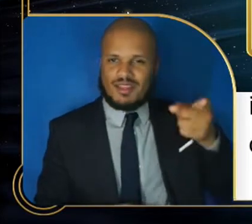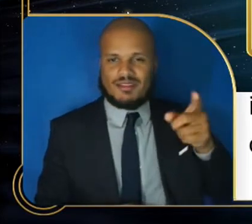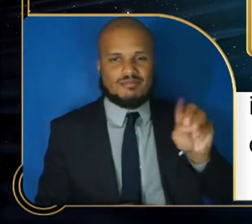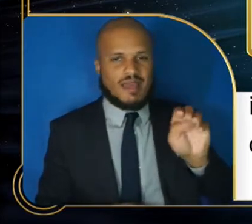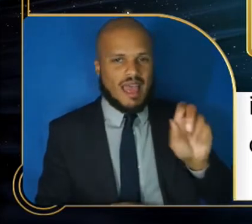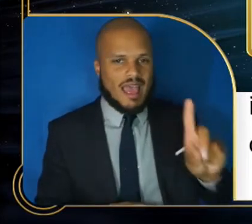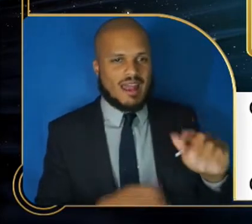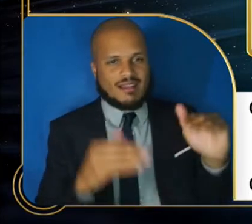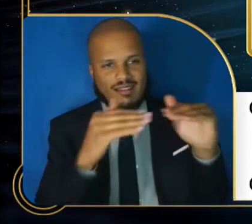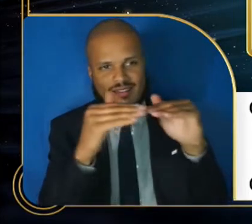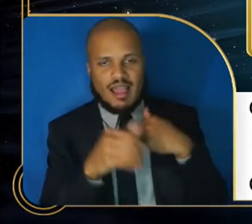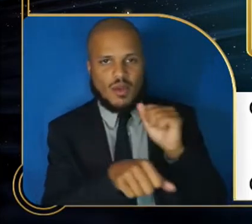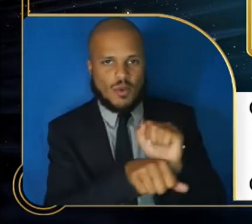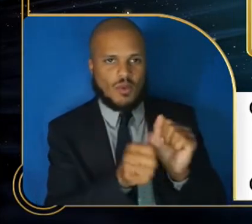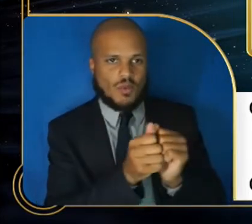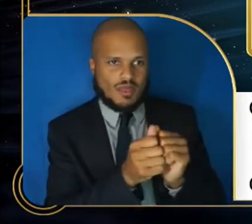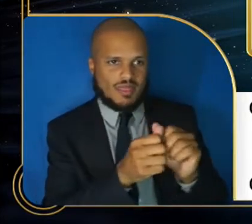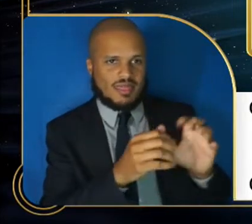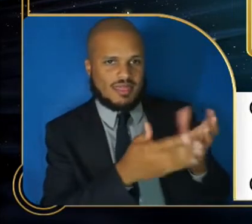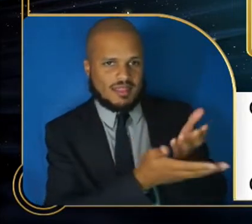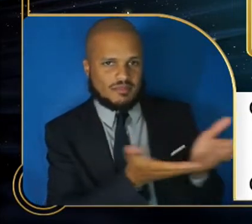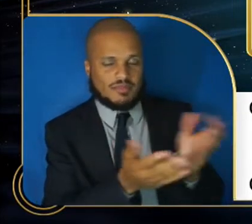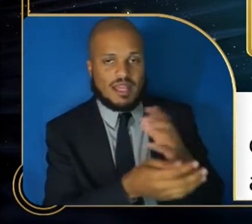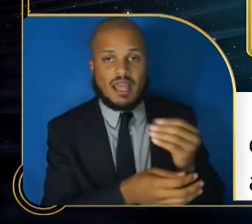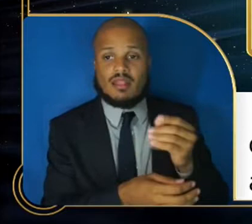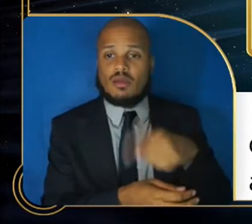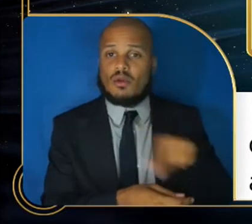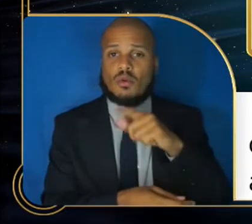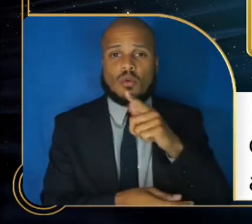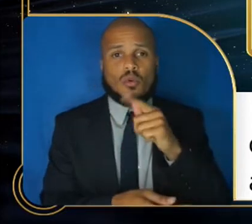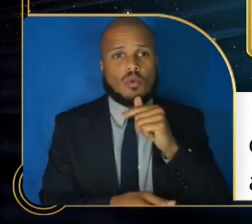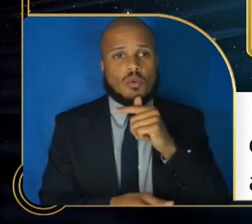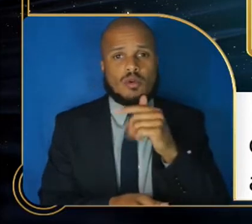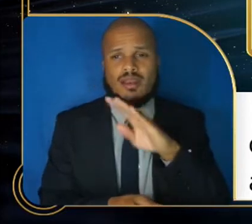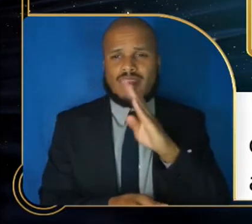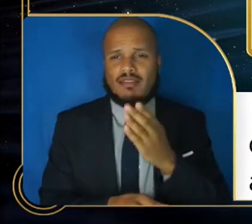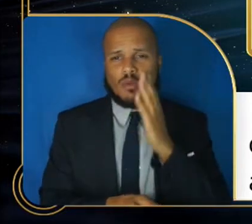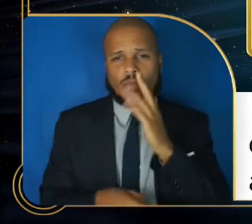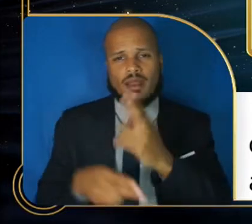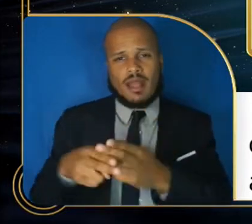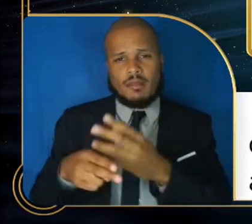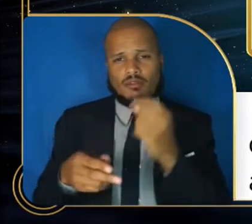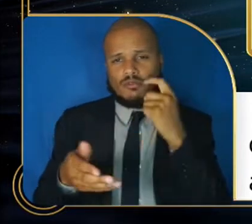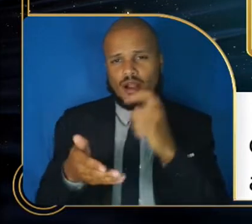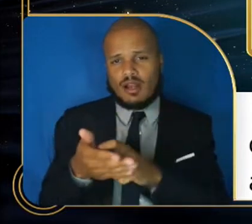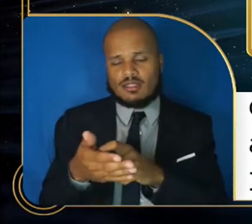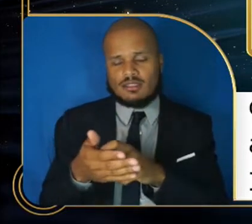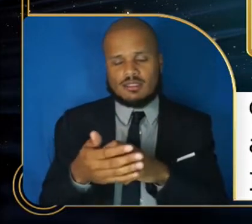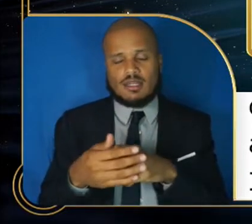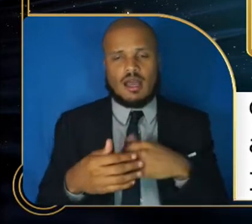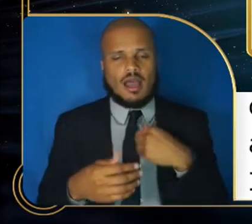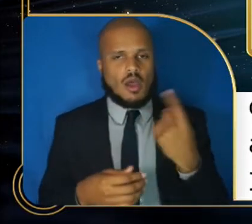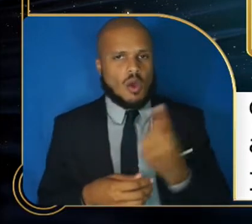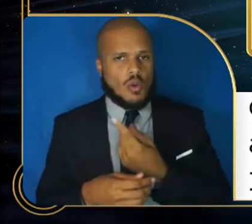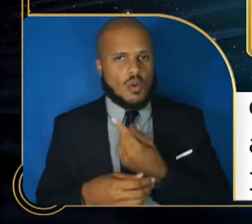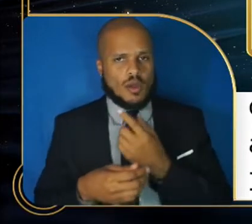known and worked with, and those that may never be named or recognized. I remain always in solidarity with my comrades in cells,